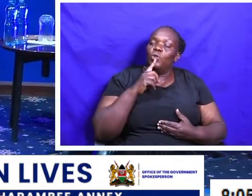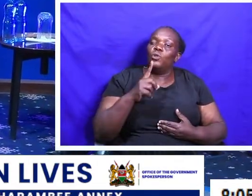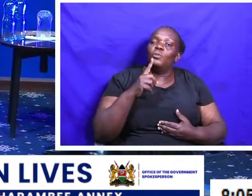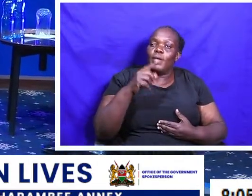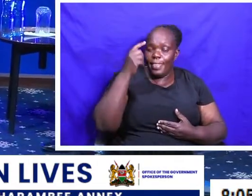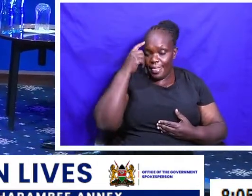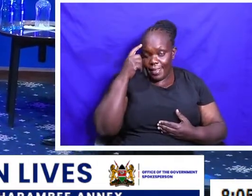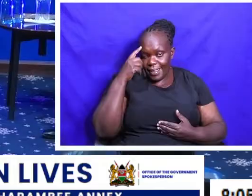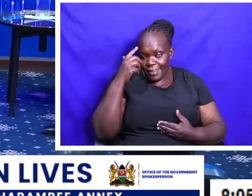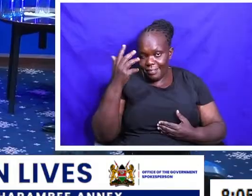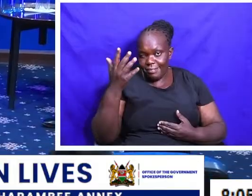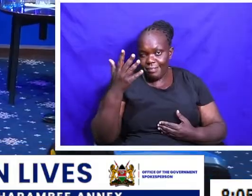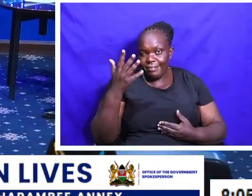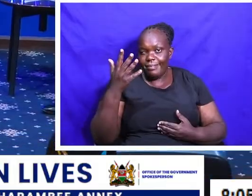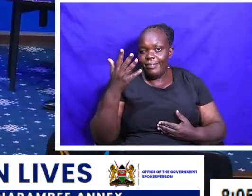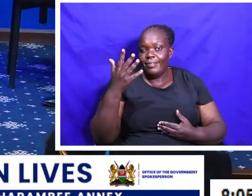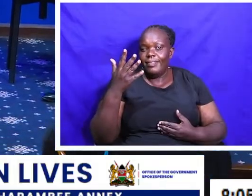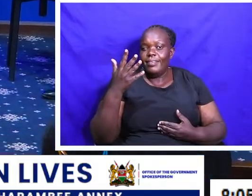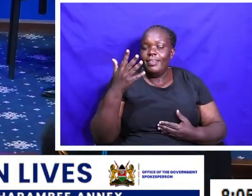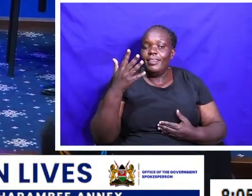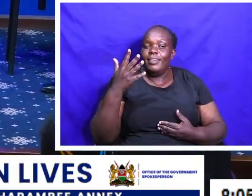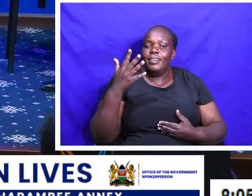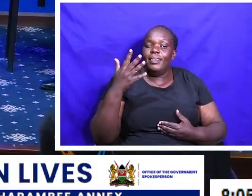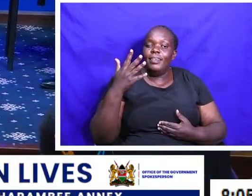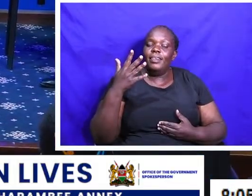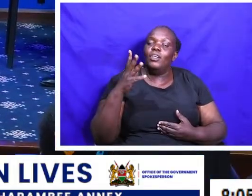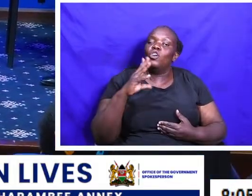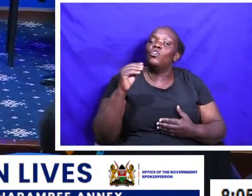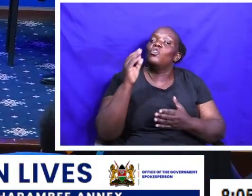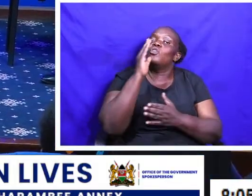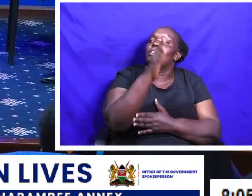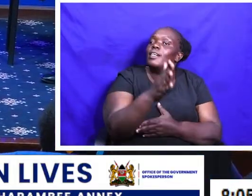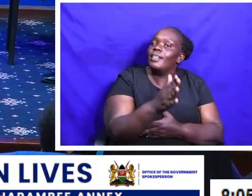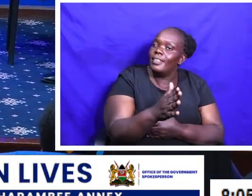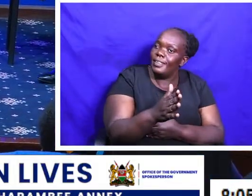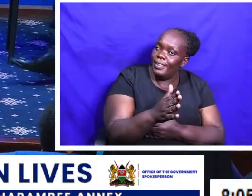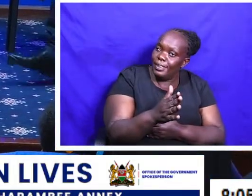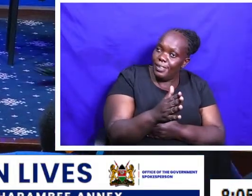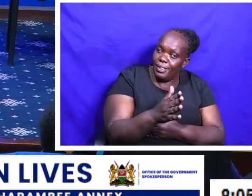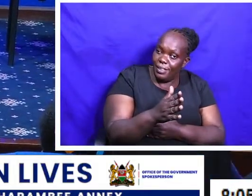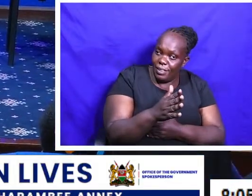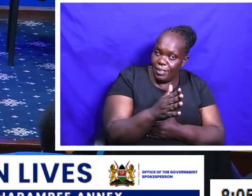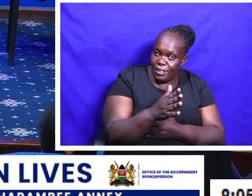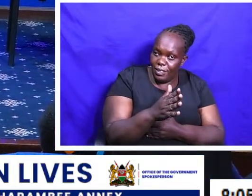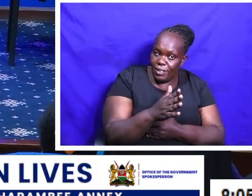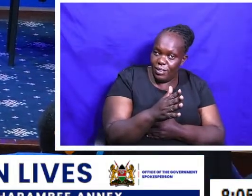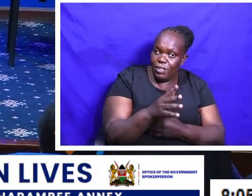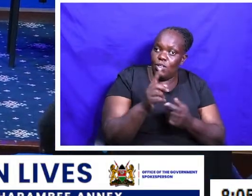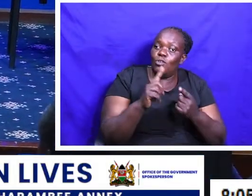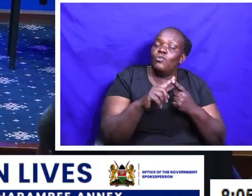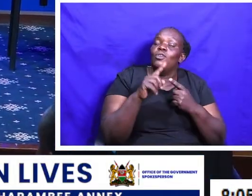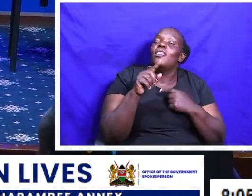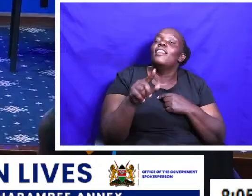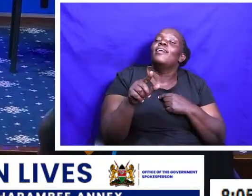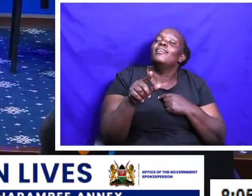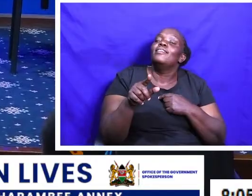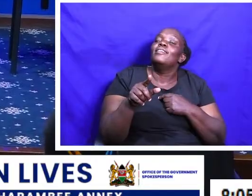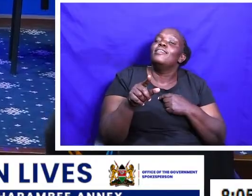So, I think let us go straight to